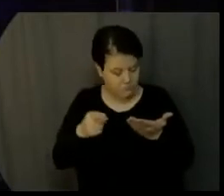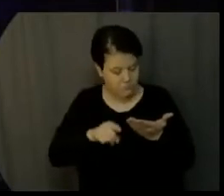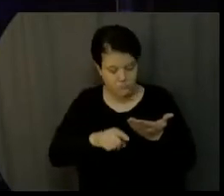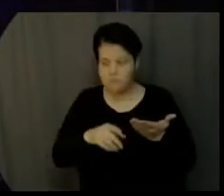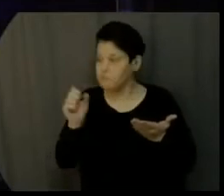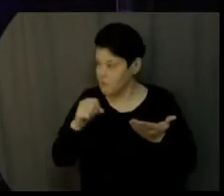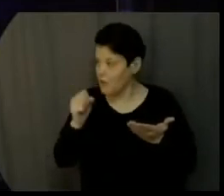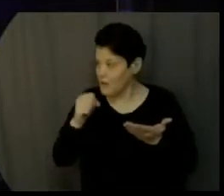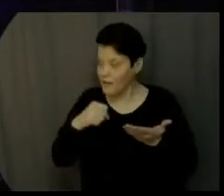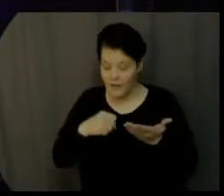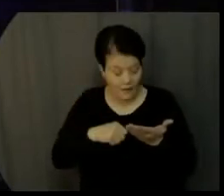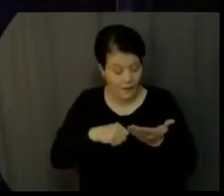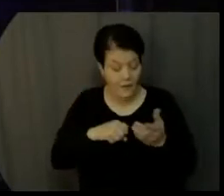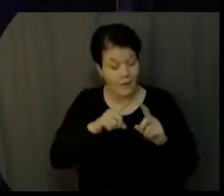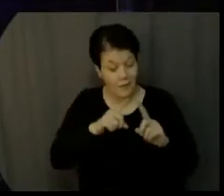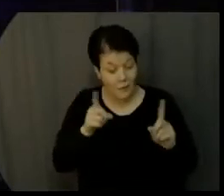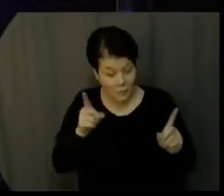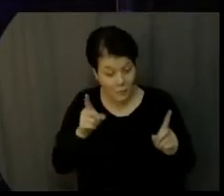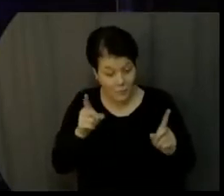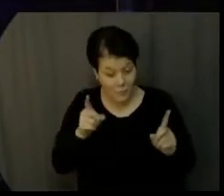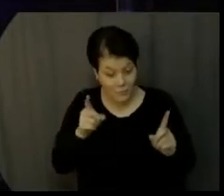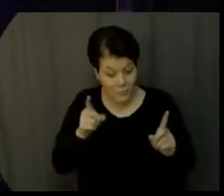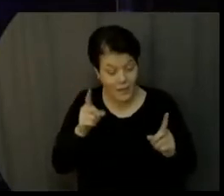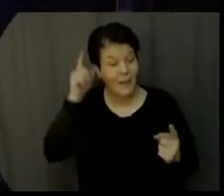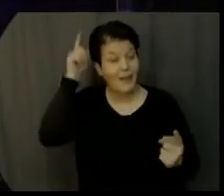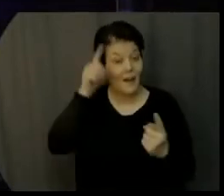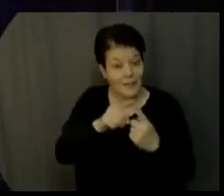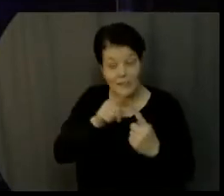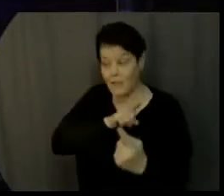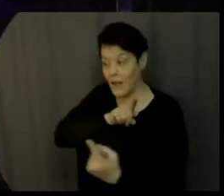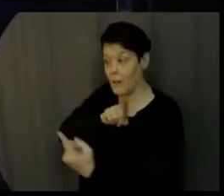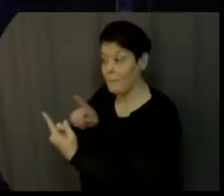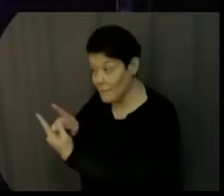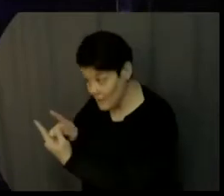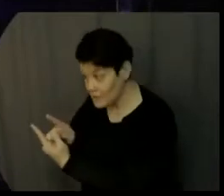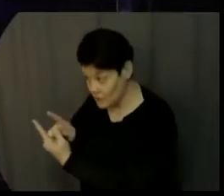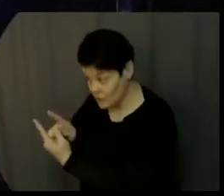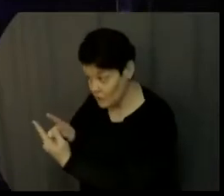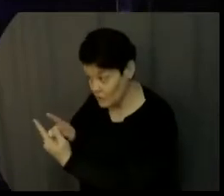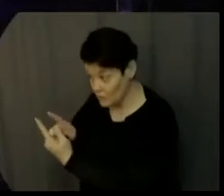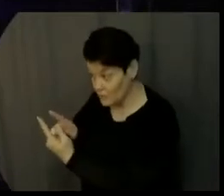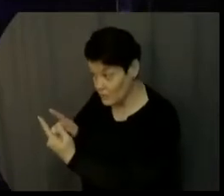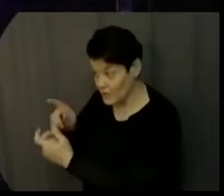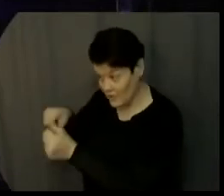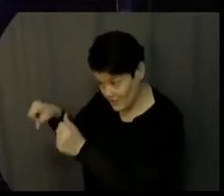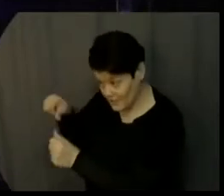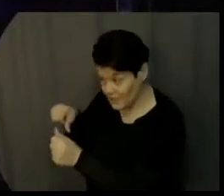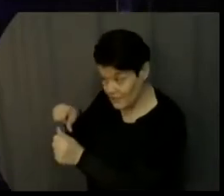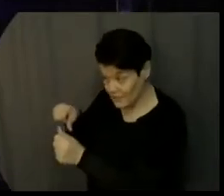if I truly agree until I'm rubbing shoulders with my neighbor and my enemy.